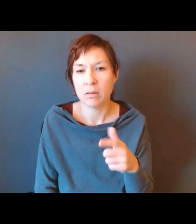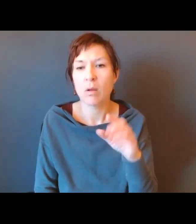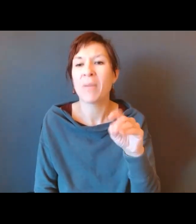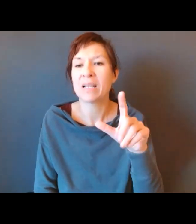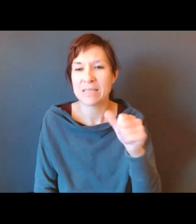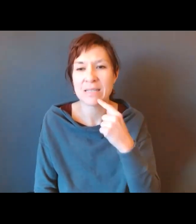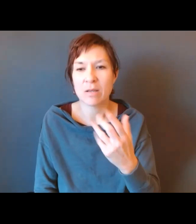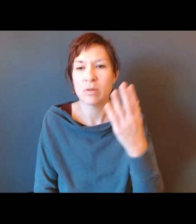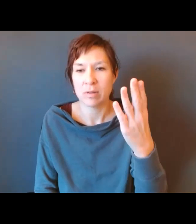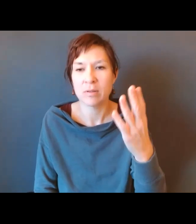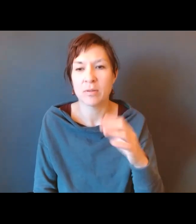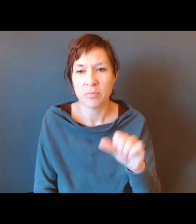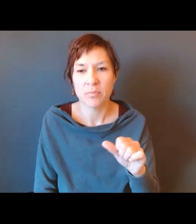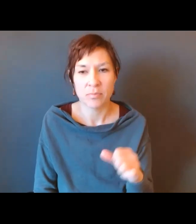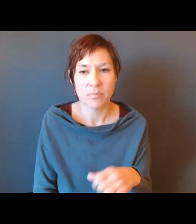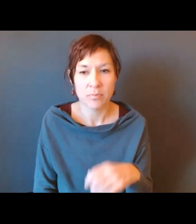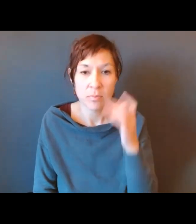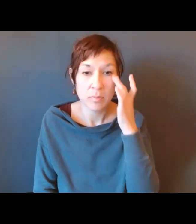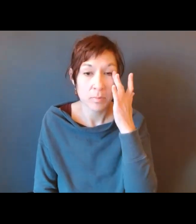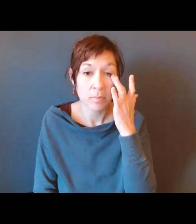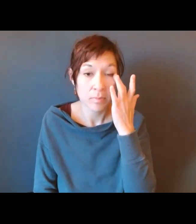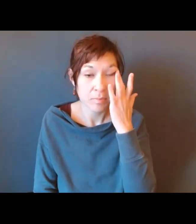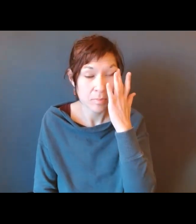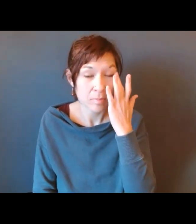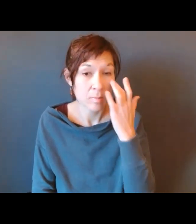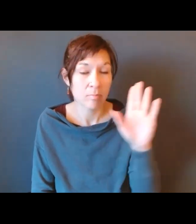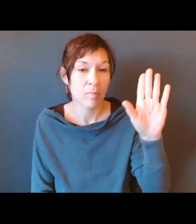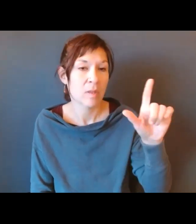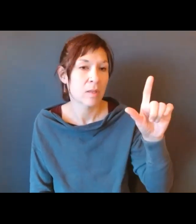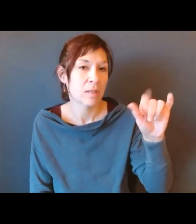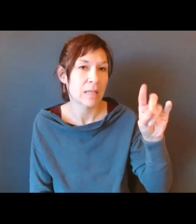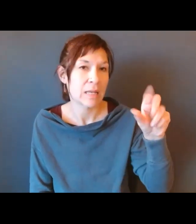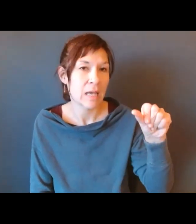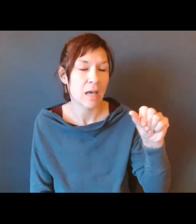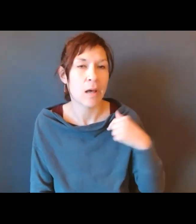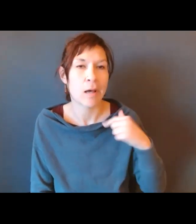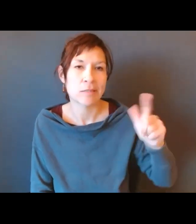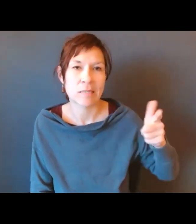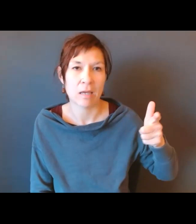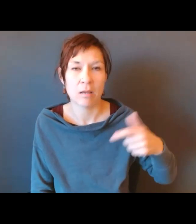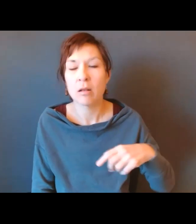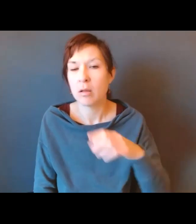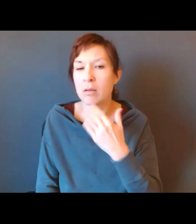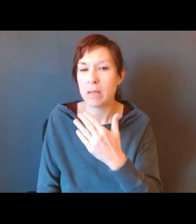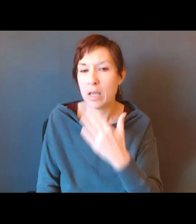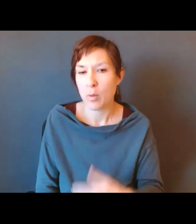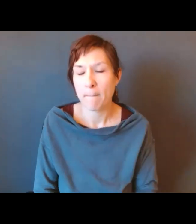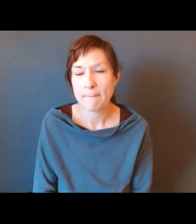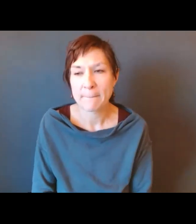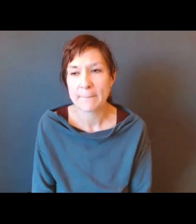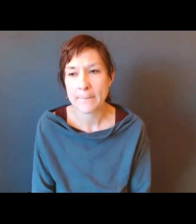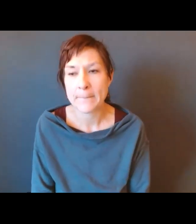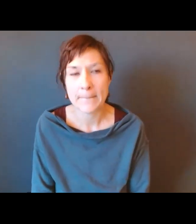sorry, Melissa Ferretti, I move. I'll second. This is Lydia Lowe. Thank you, Lydia. So